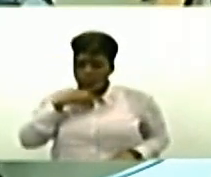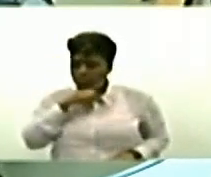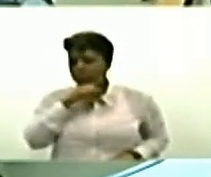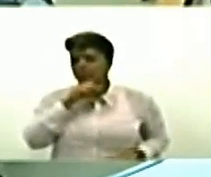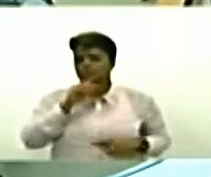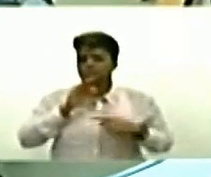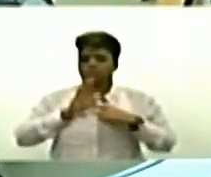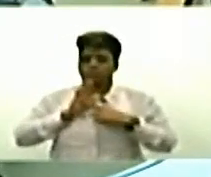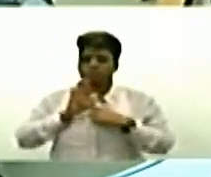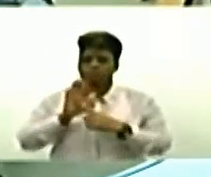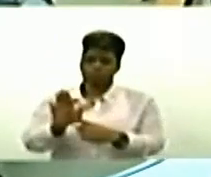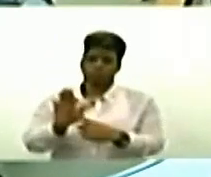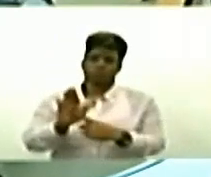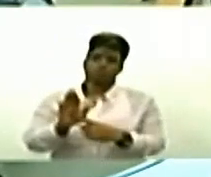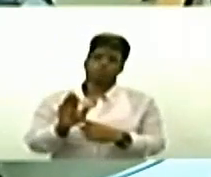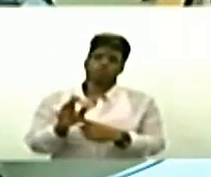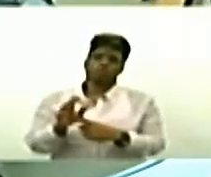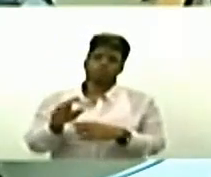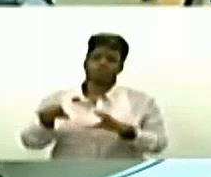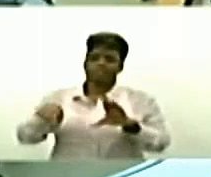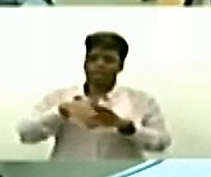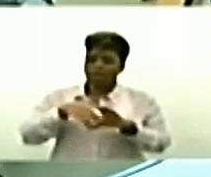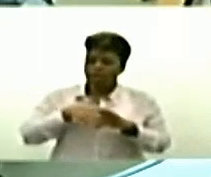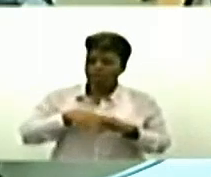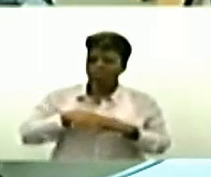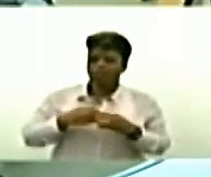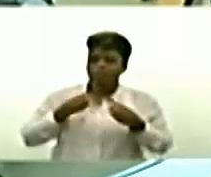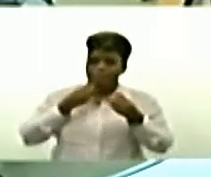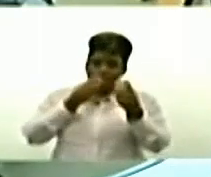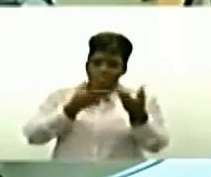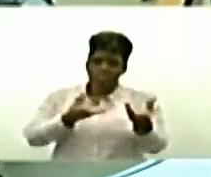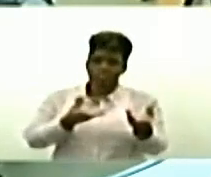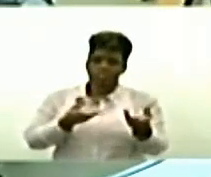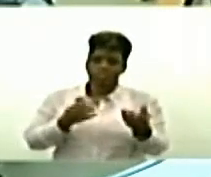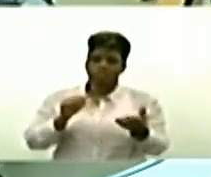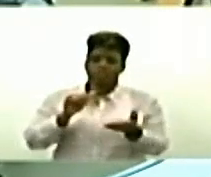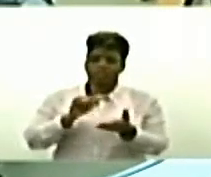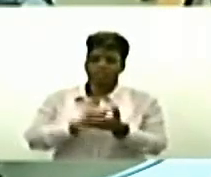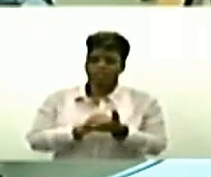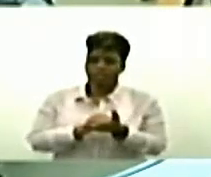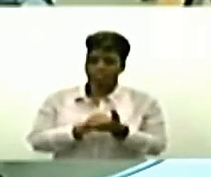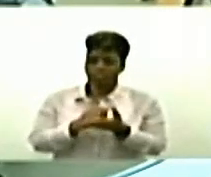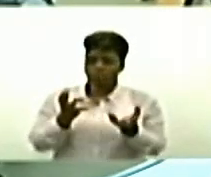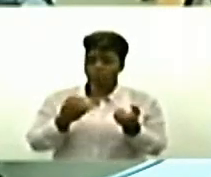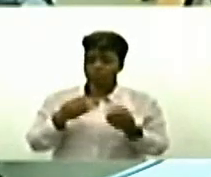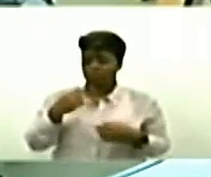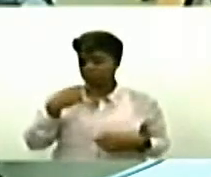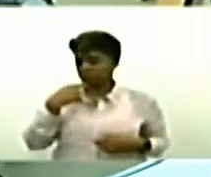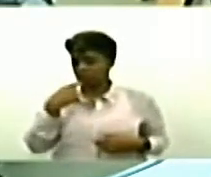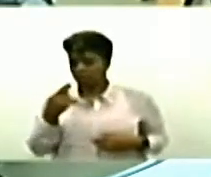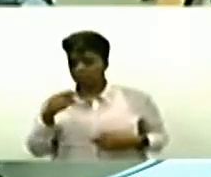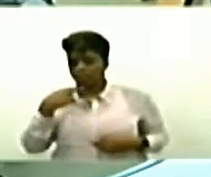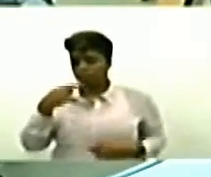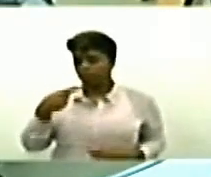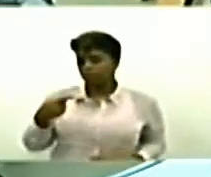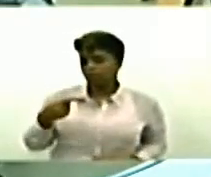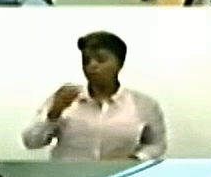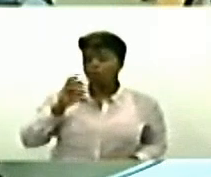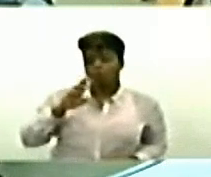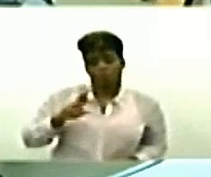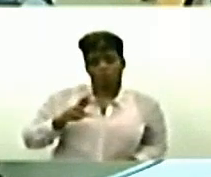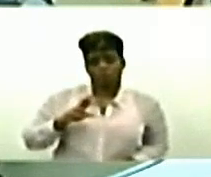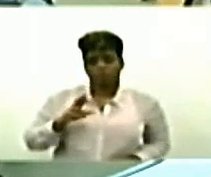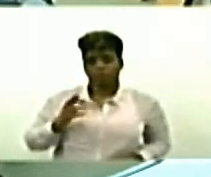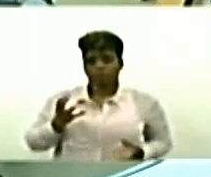conveys the kind of psychological message that you want to send to the public? Or do you want to